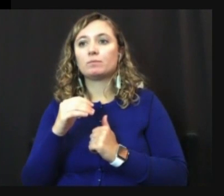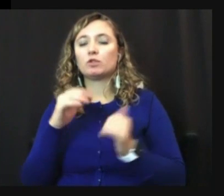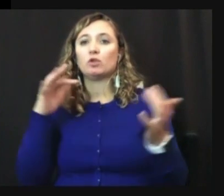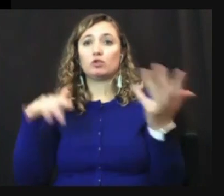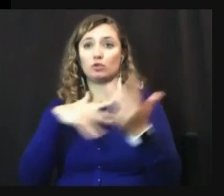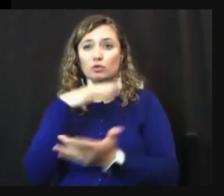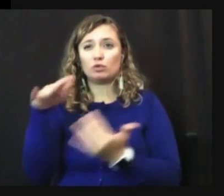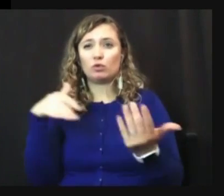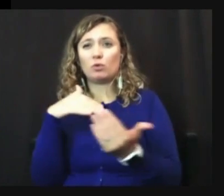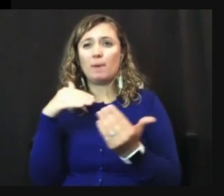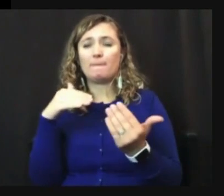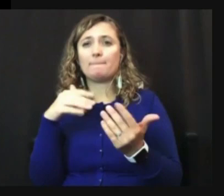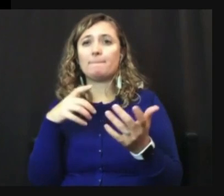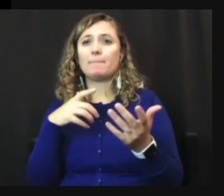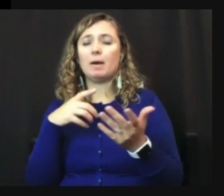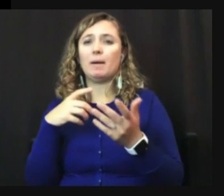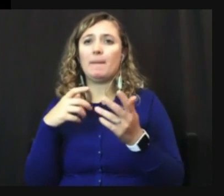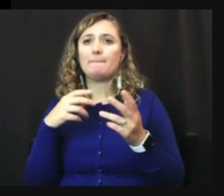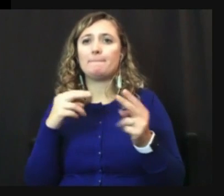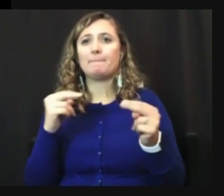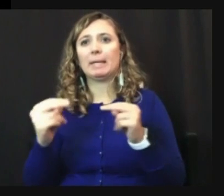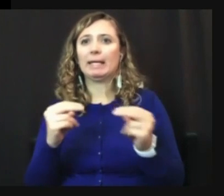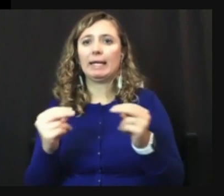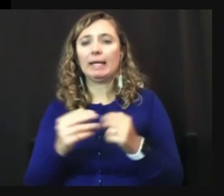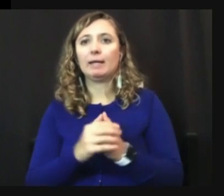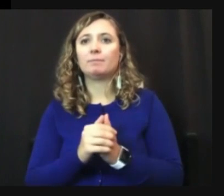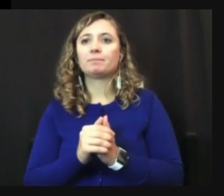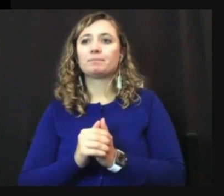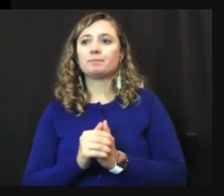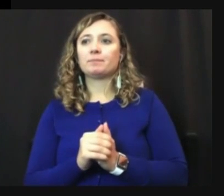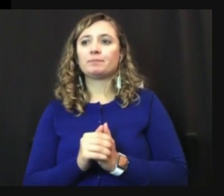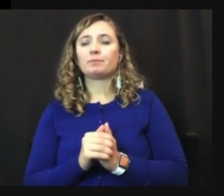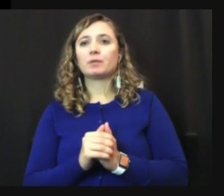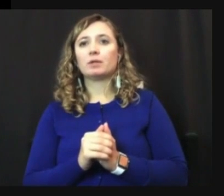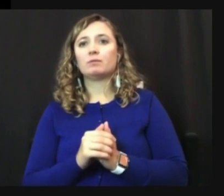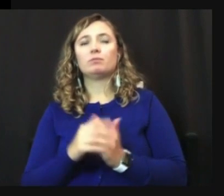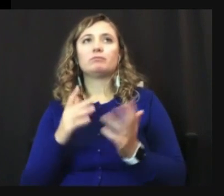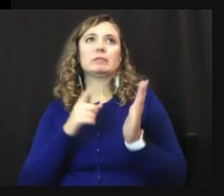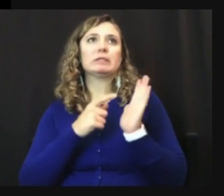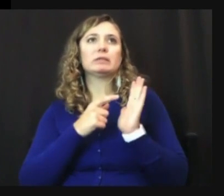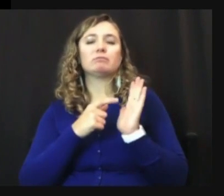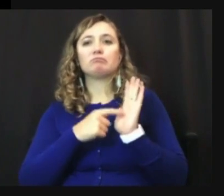mediated, let's talk about a third grader.